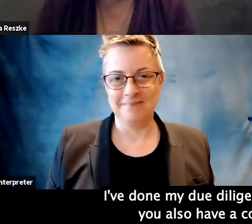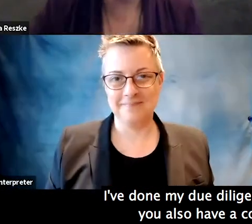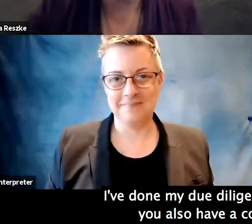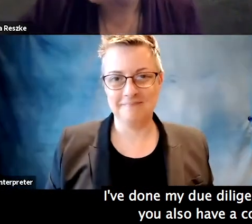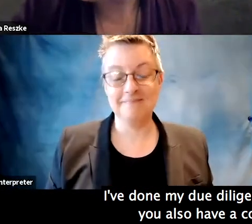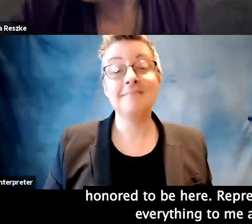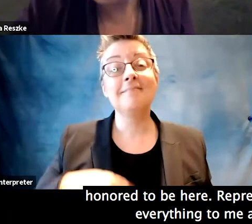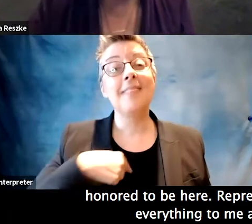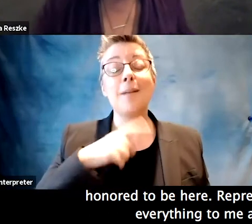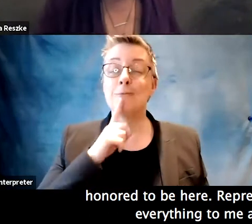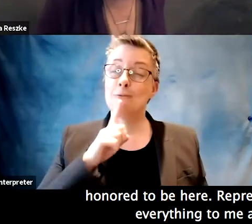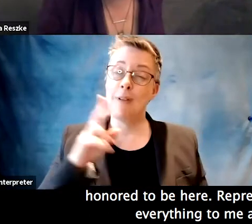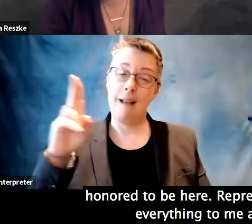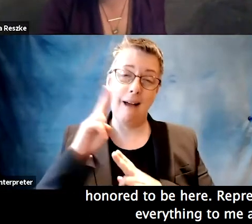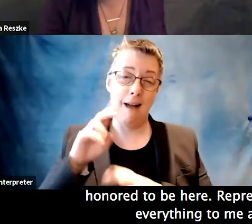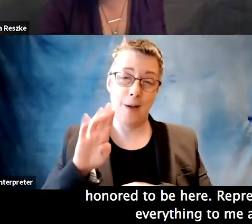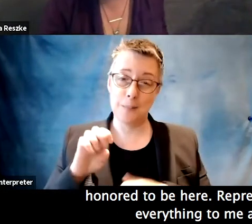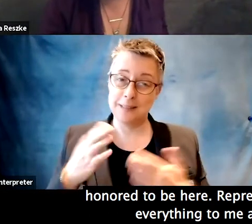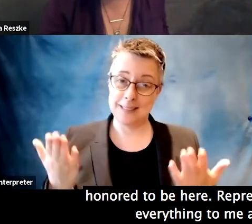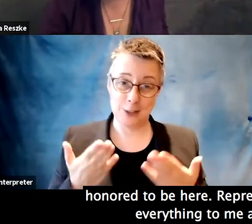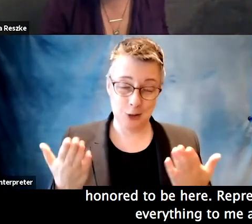I'm really, really honored to be here.